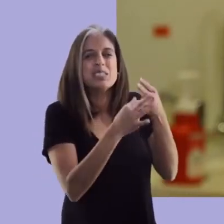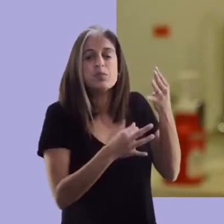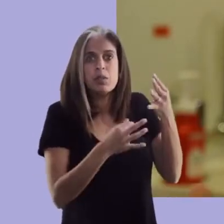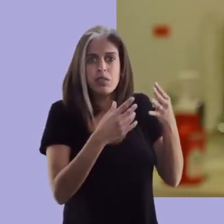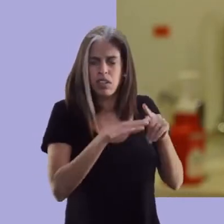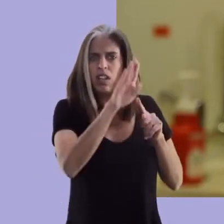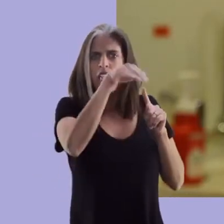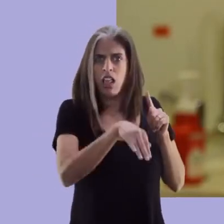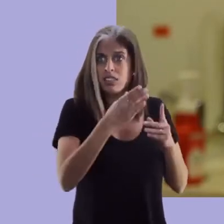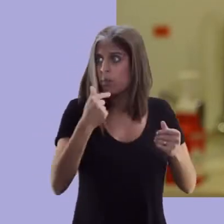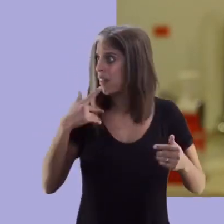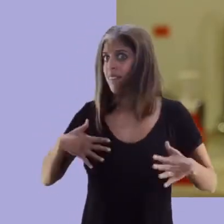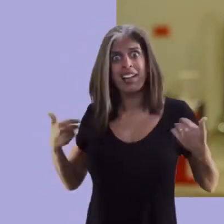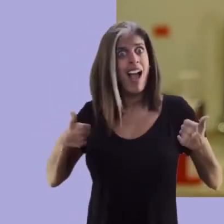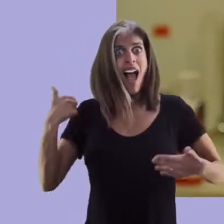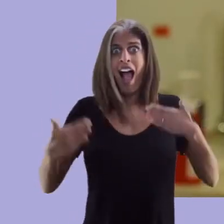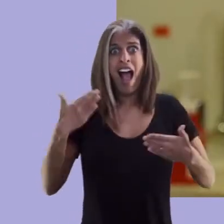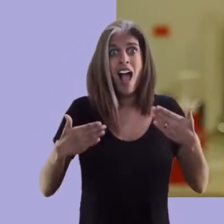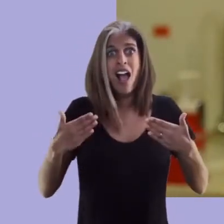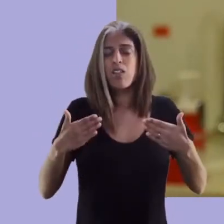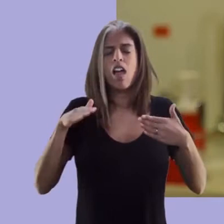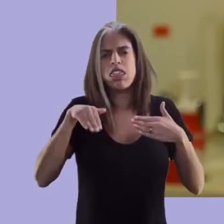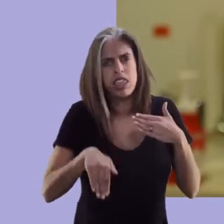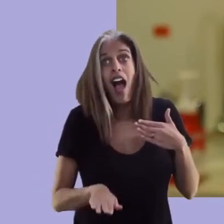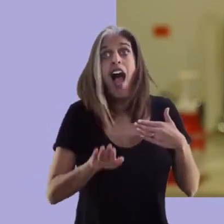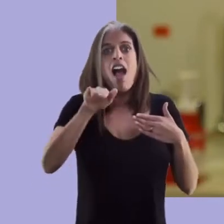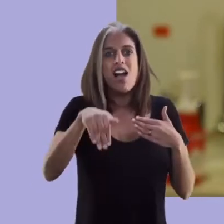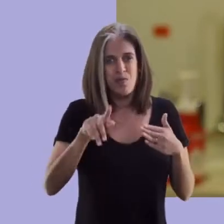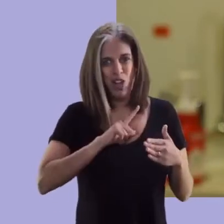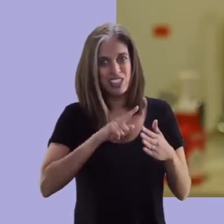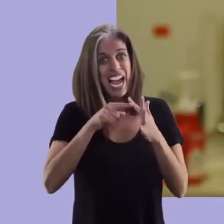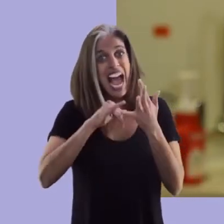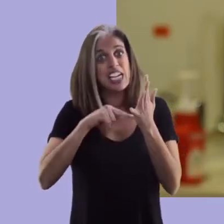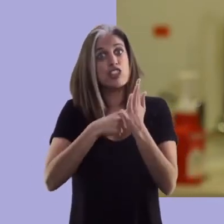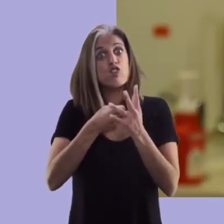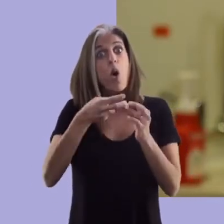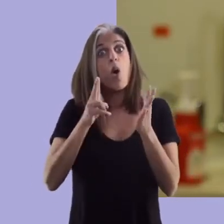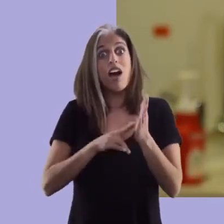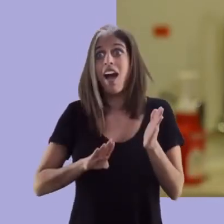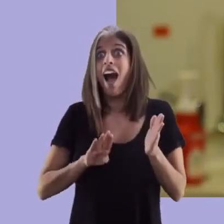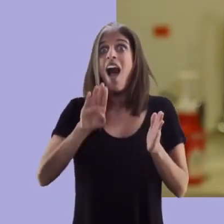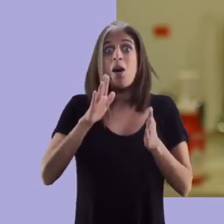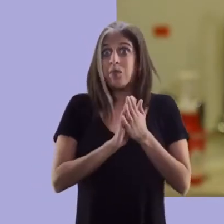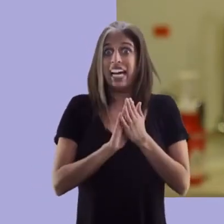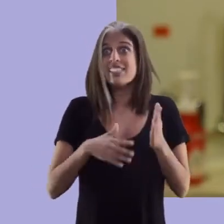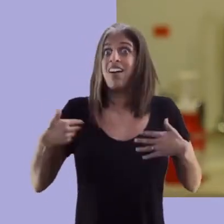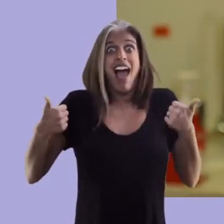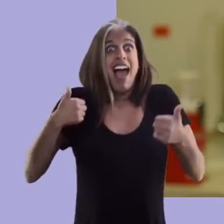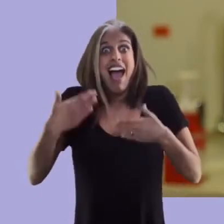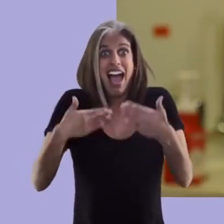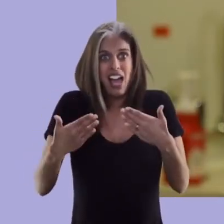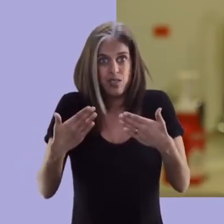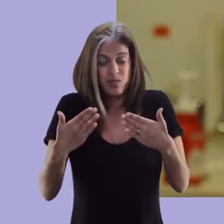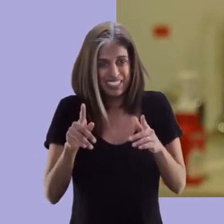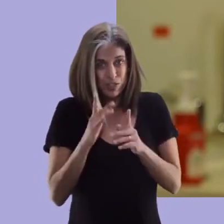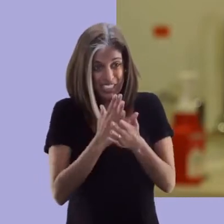menopausal symptoms fluctuate quite a lot so some women say I feel better and they might feel better anyway because they're getting some oestrogen from their